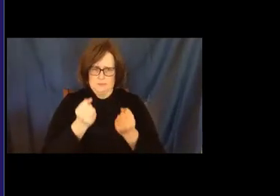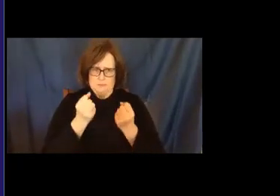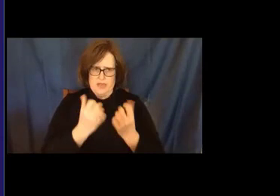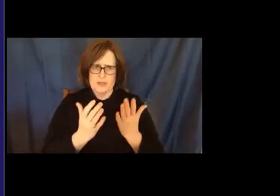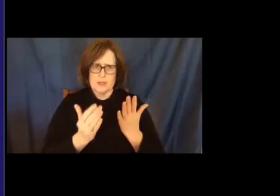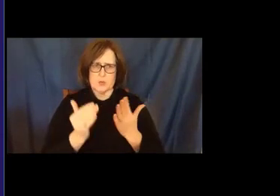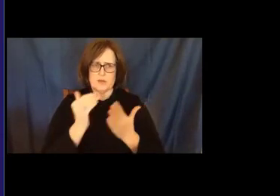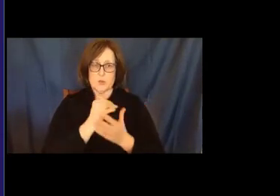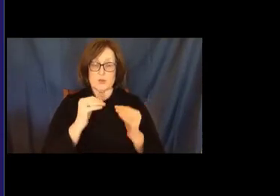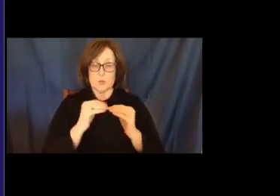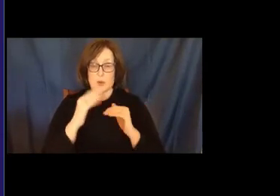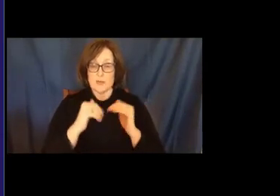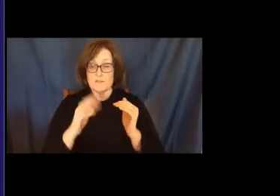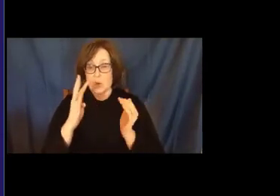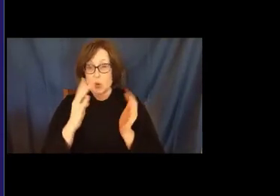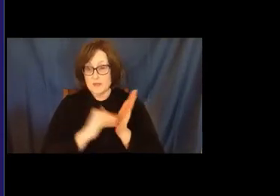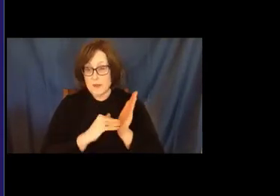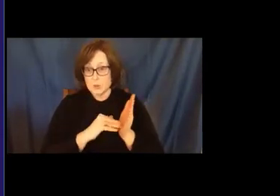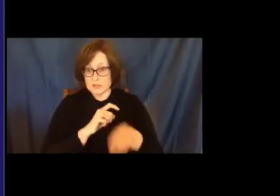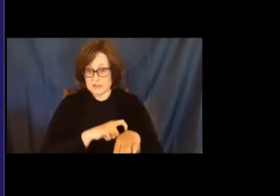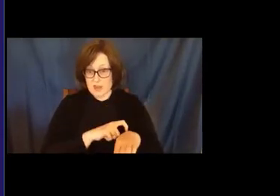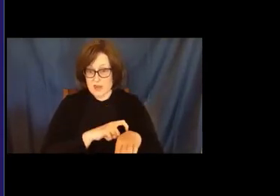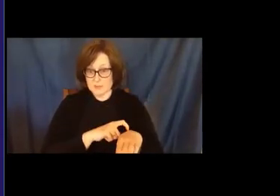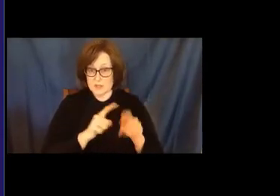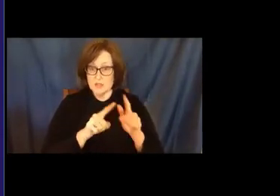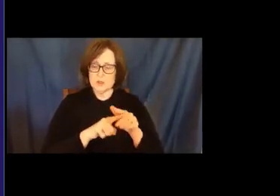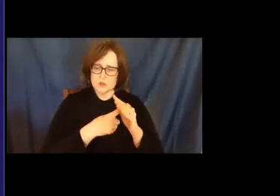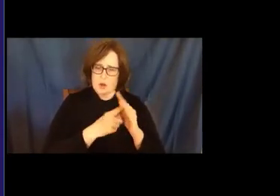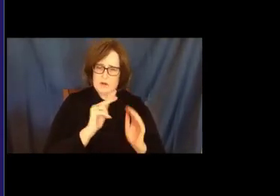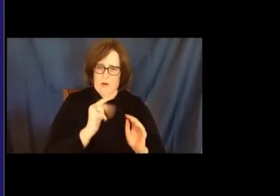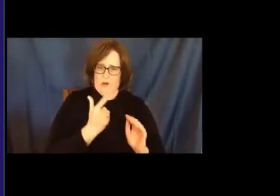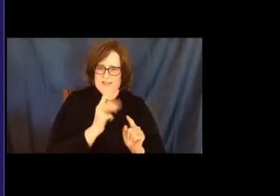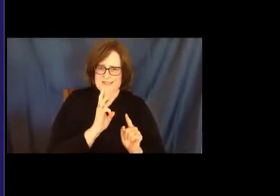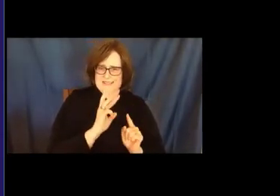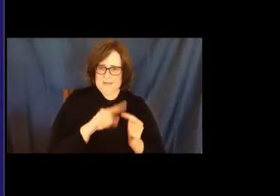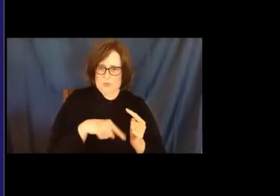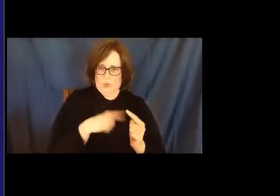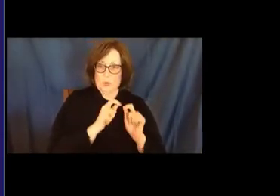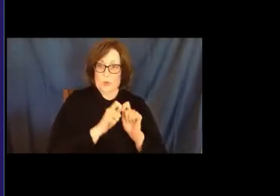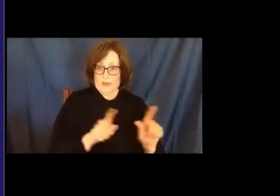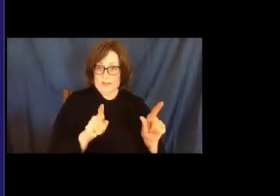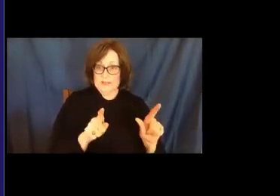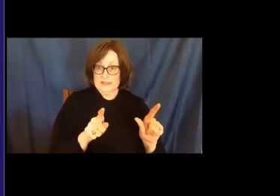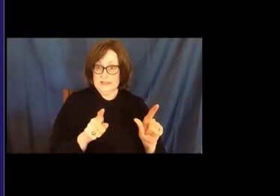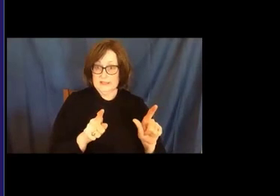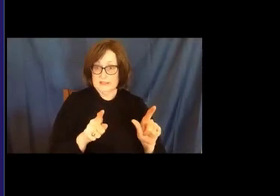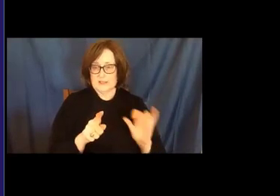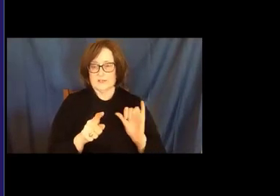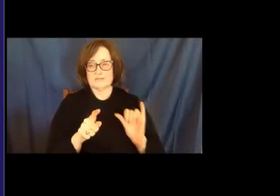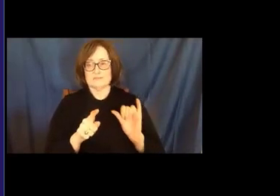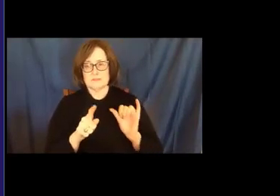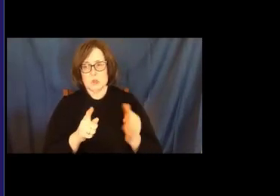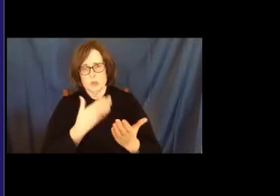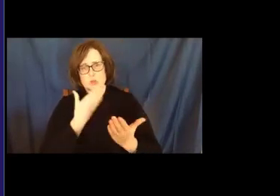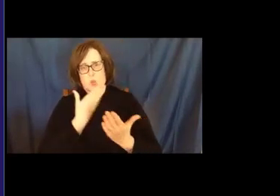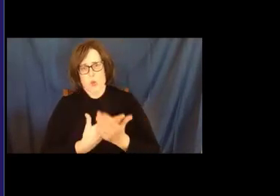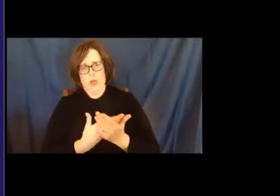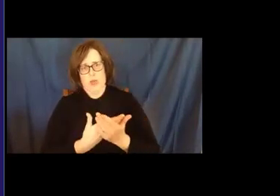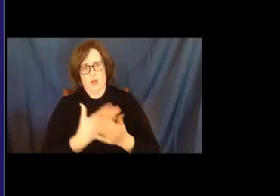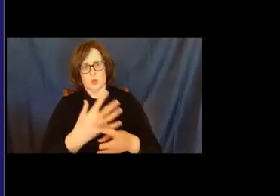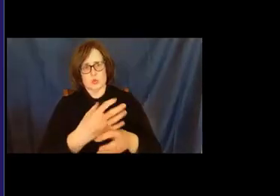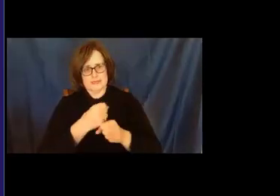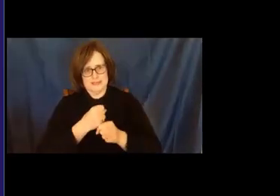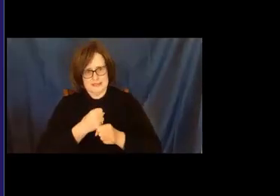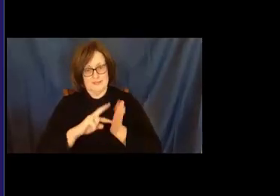it was released August 6th. And I think that the sort of reception shows how badly these tools